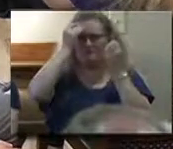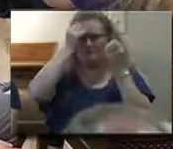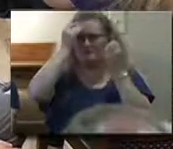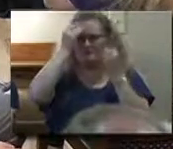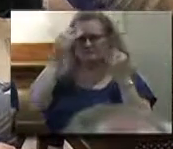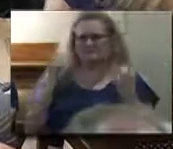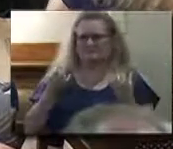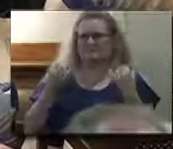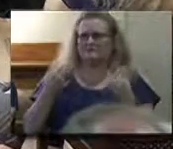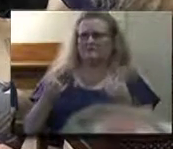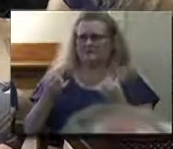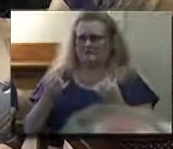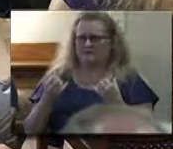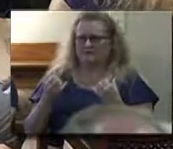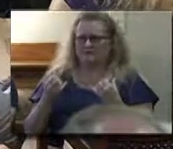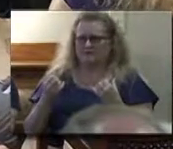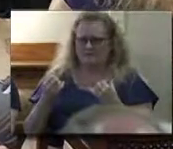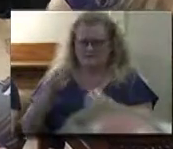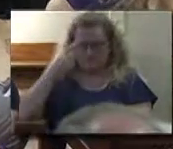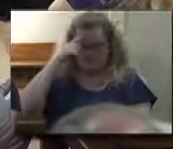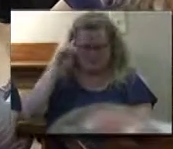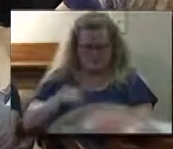agree? And